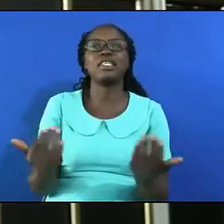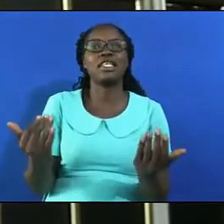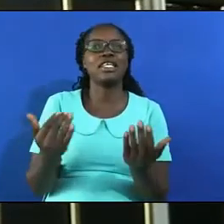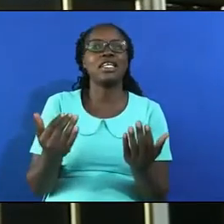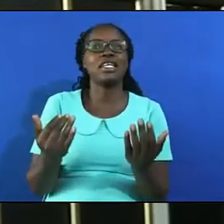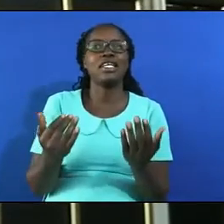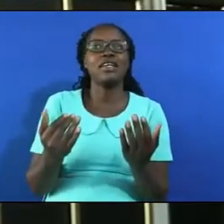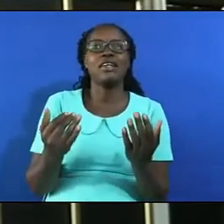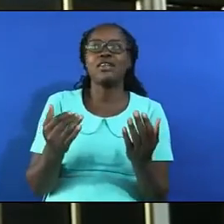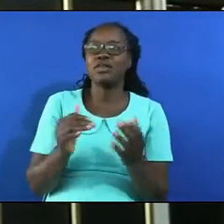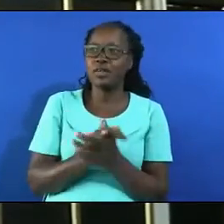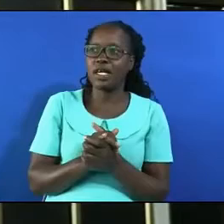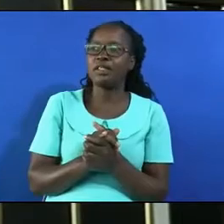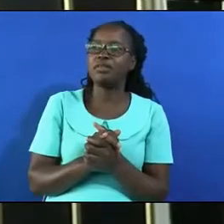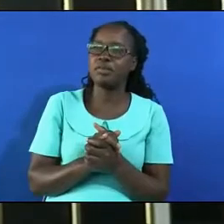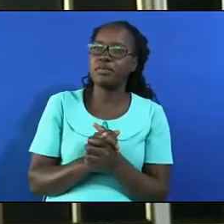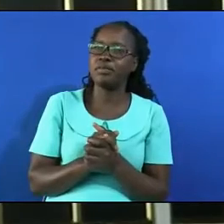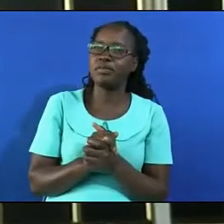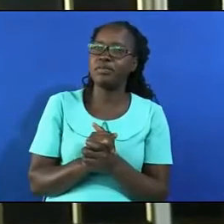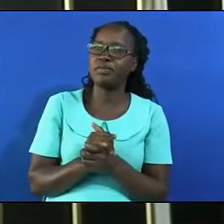if you can't be single,